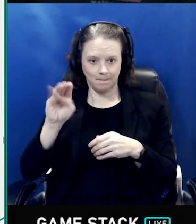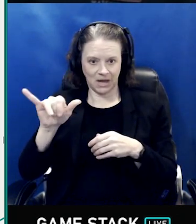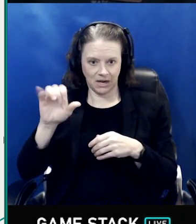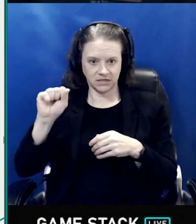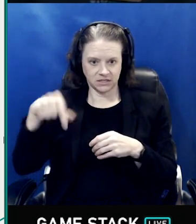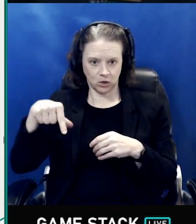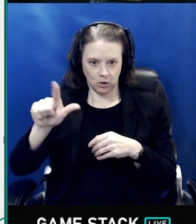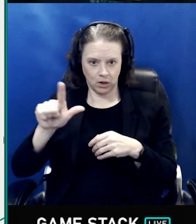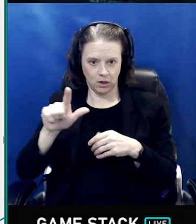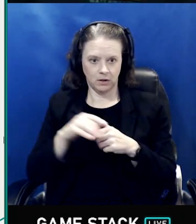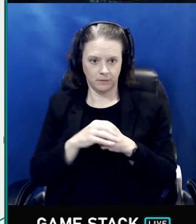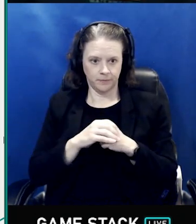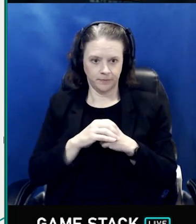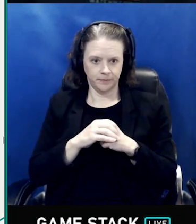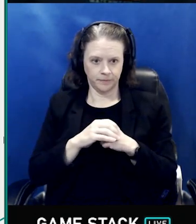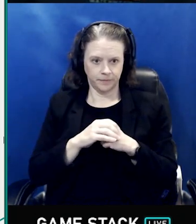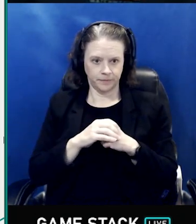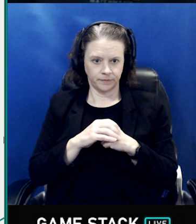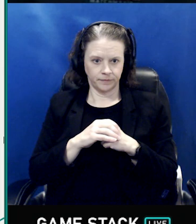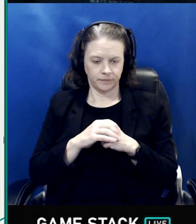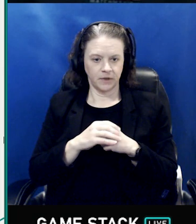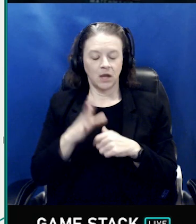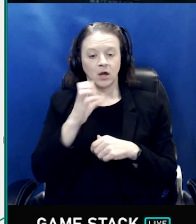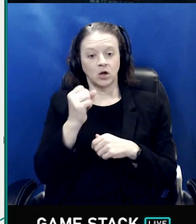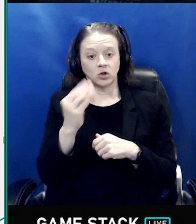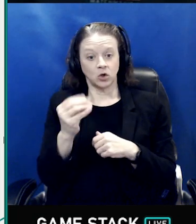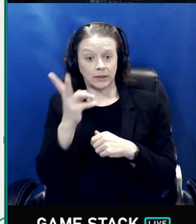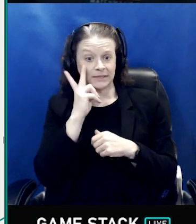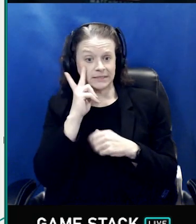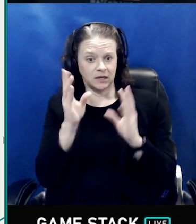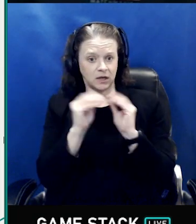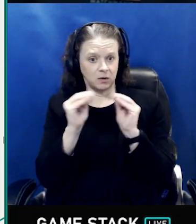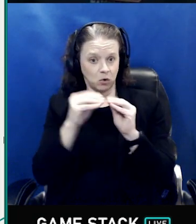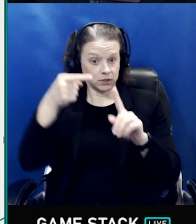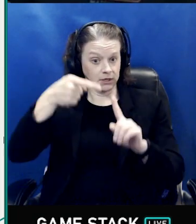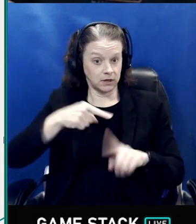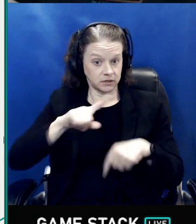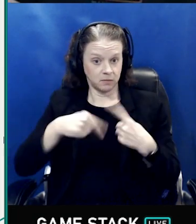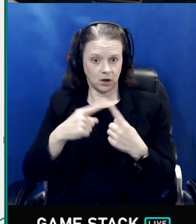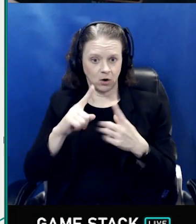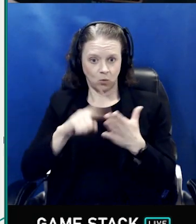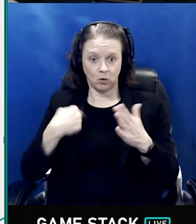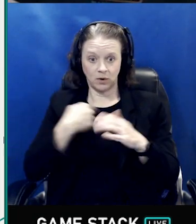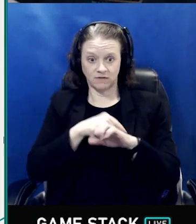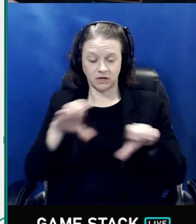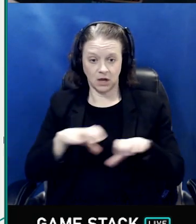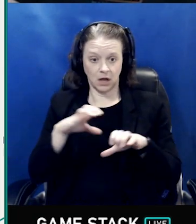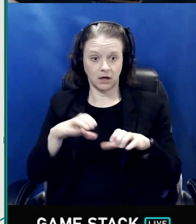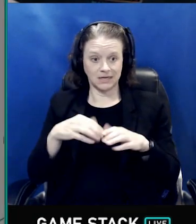on. So let's see some more details of what we have done in step 1.